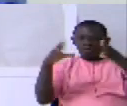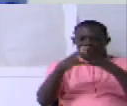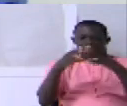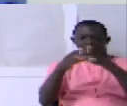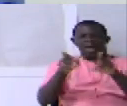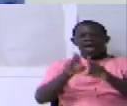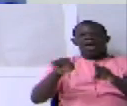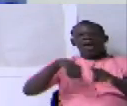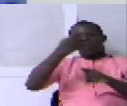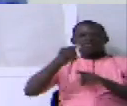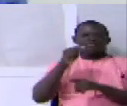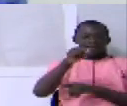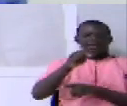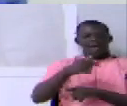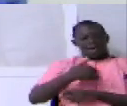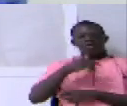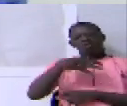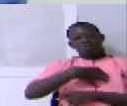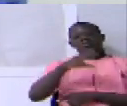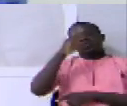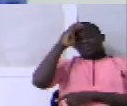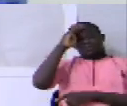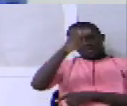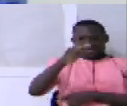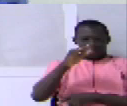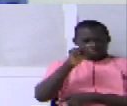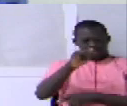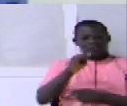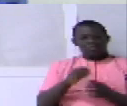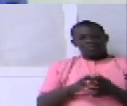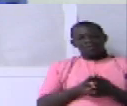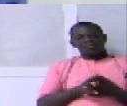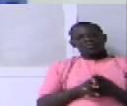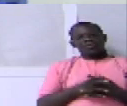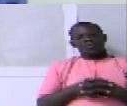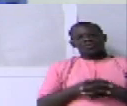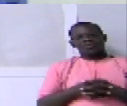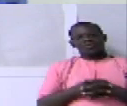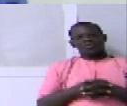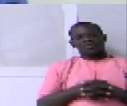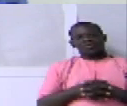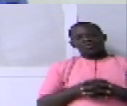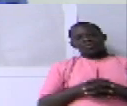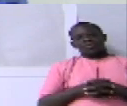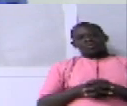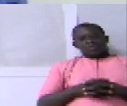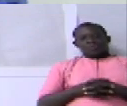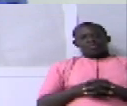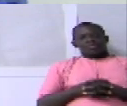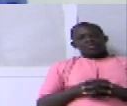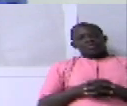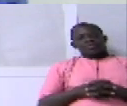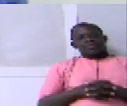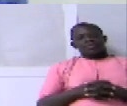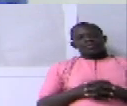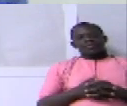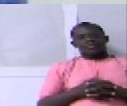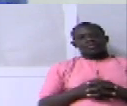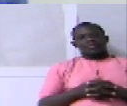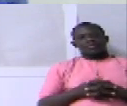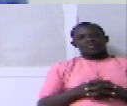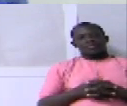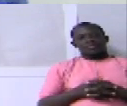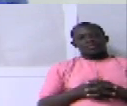and for that I really thank you. TRRC dalilo moleti ntelbe tonya le nyinin kang pour nimmen nata